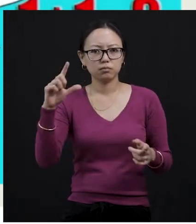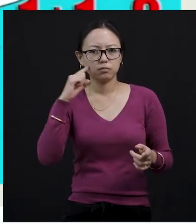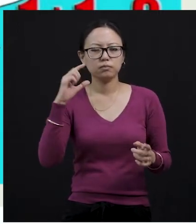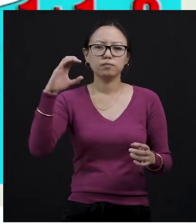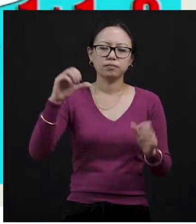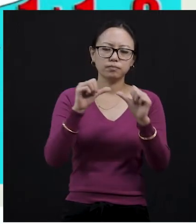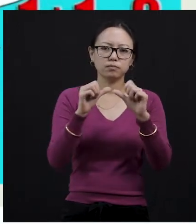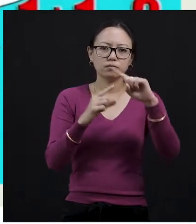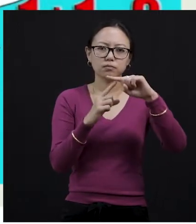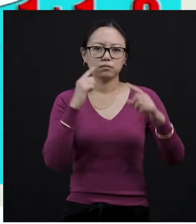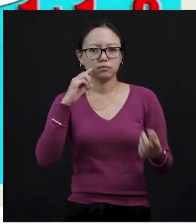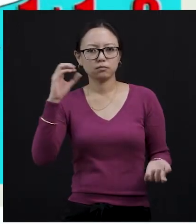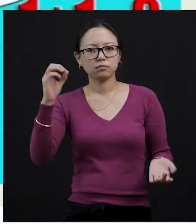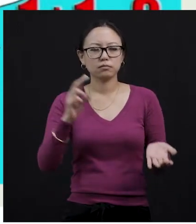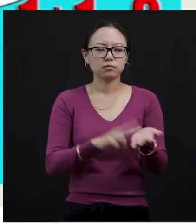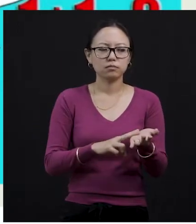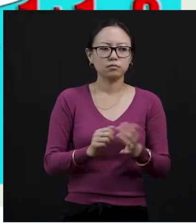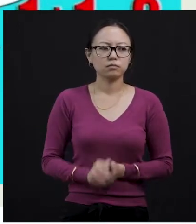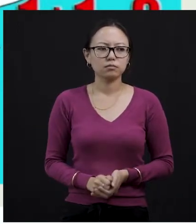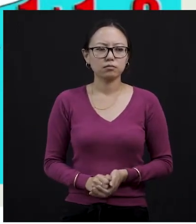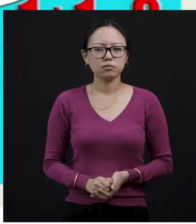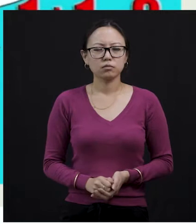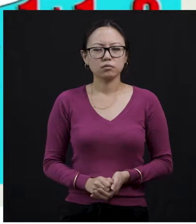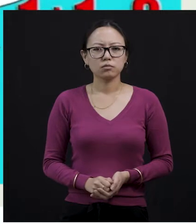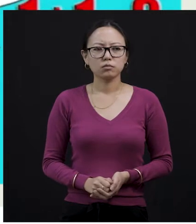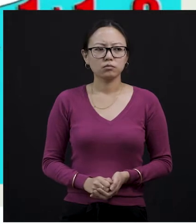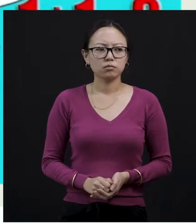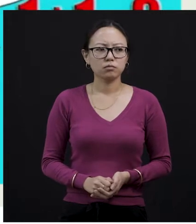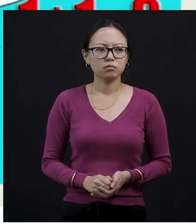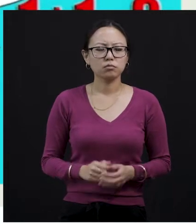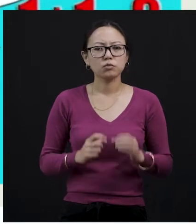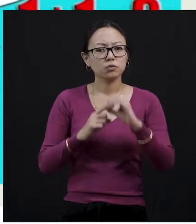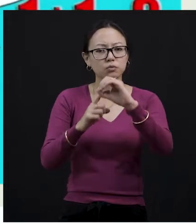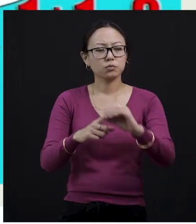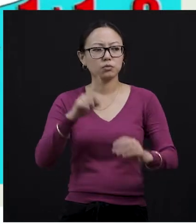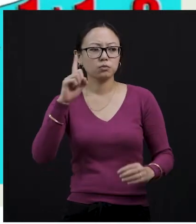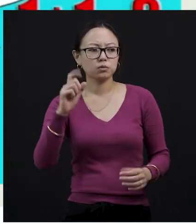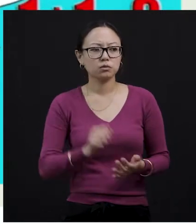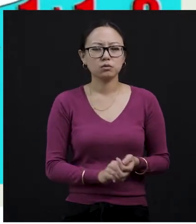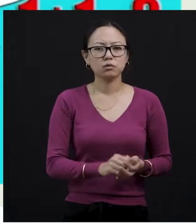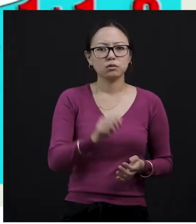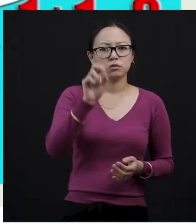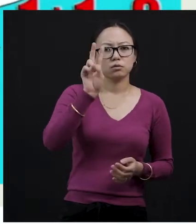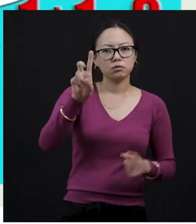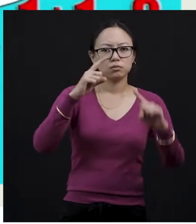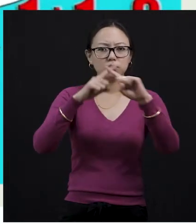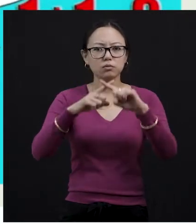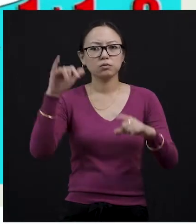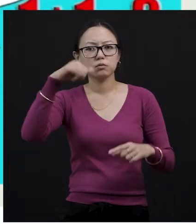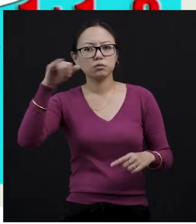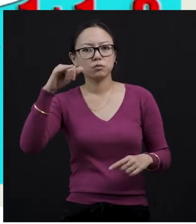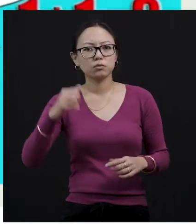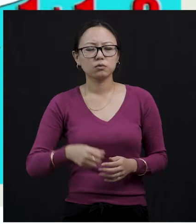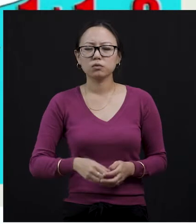much it is? It is 12, right? Then we have next 7 into